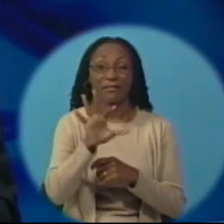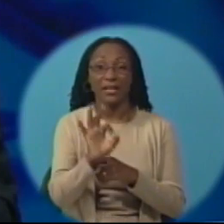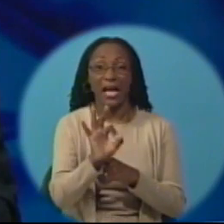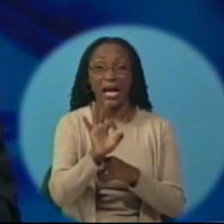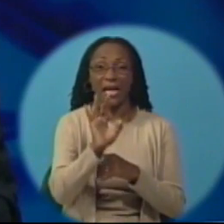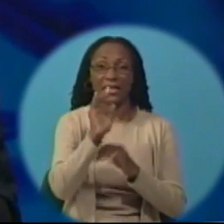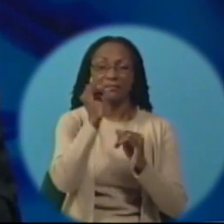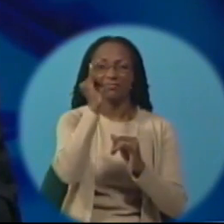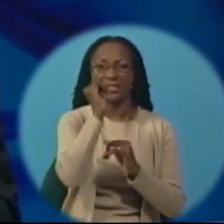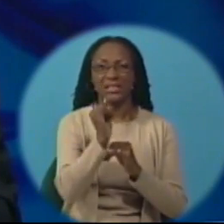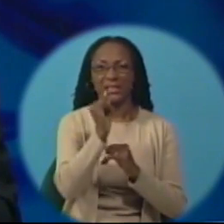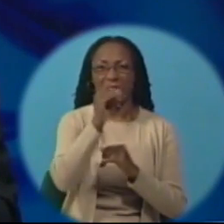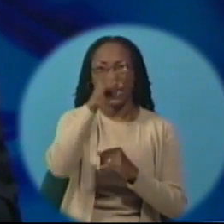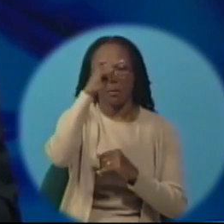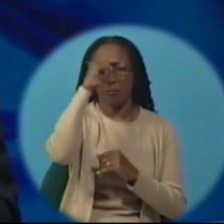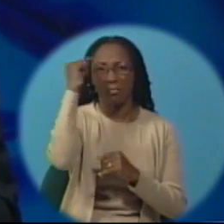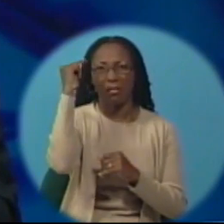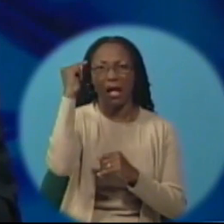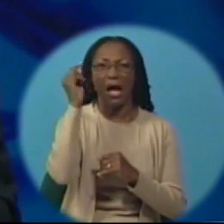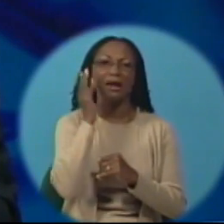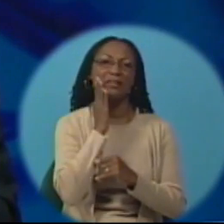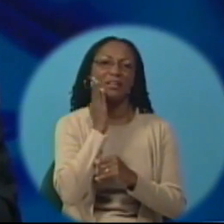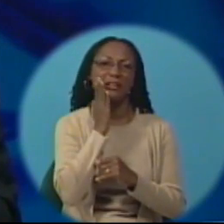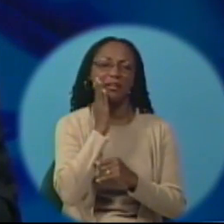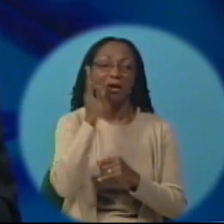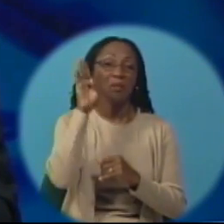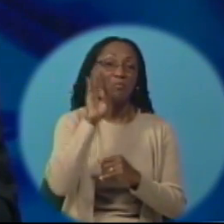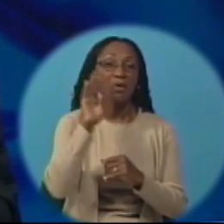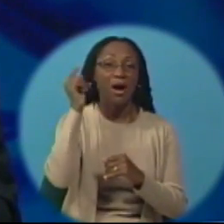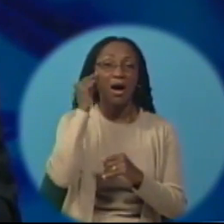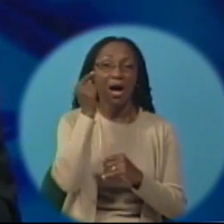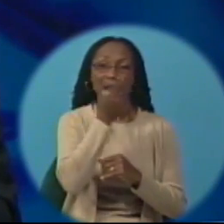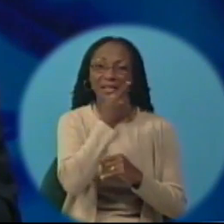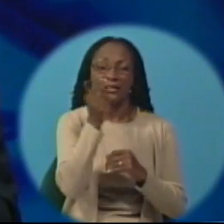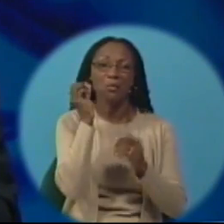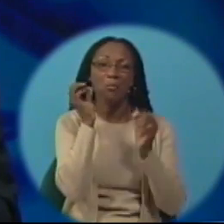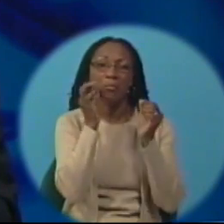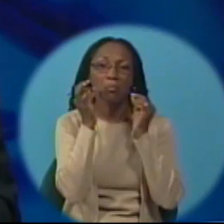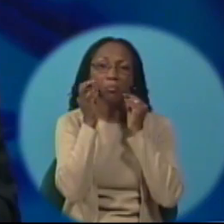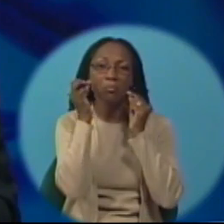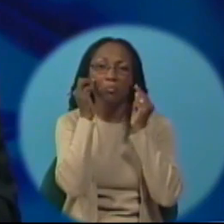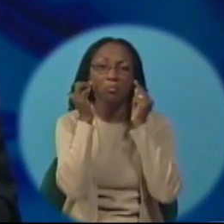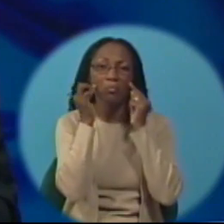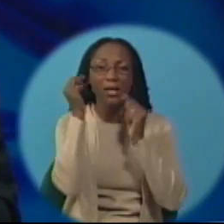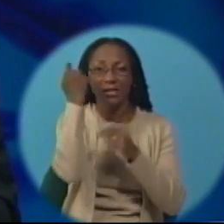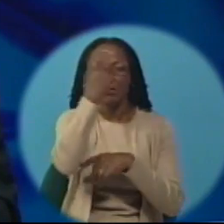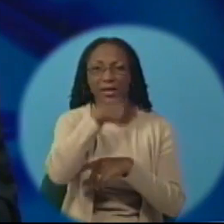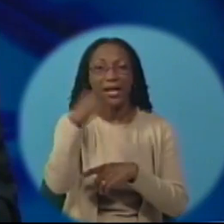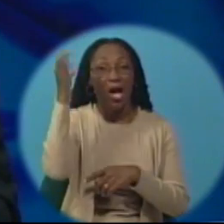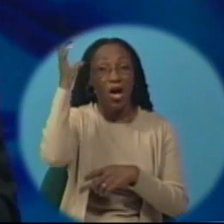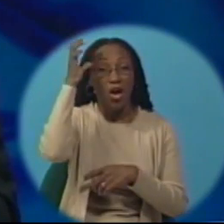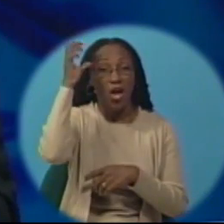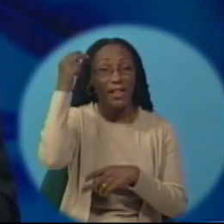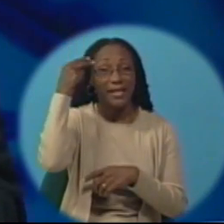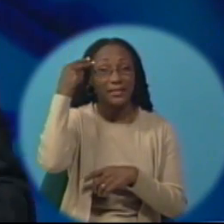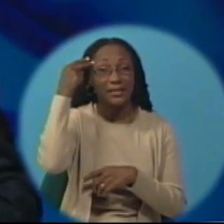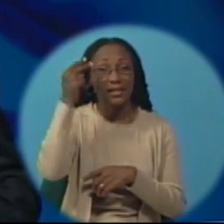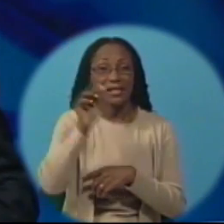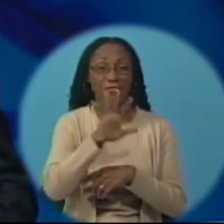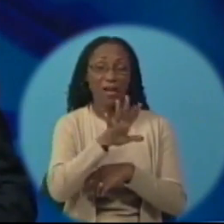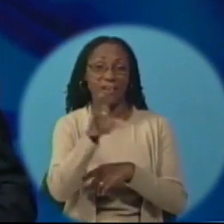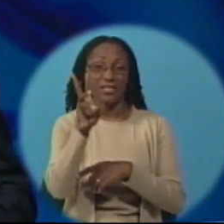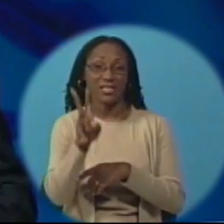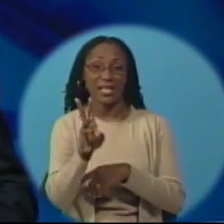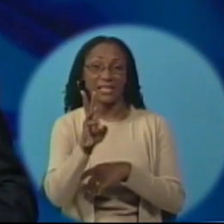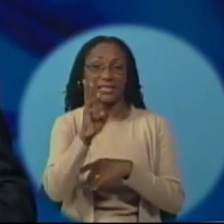slim build, black complexion, has brown eyes with acne on his face. Carlo Hinkson, meanwhile, is about 5 feet 6